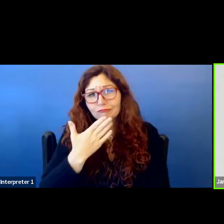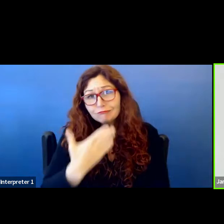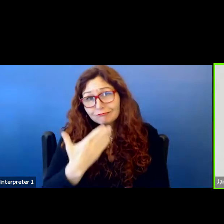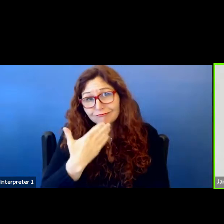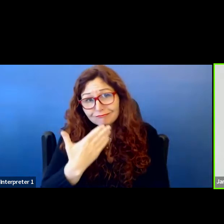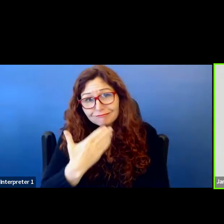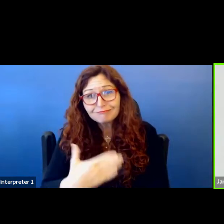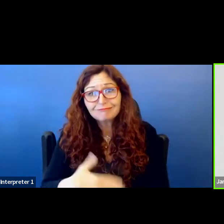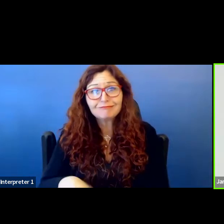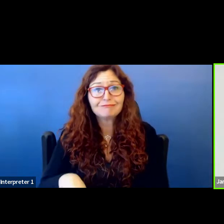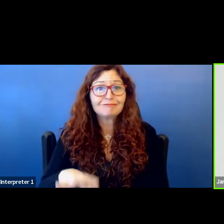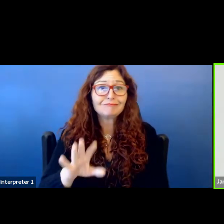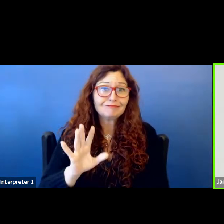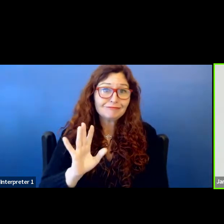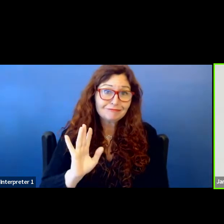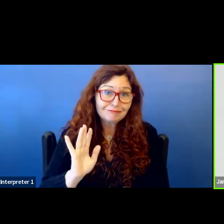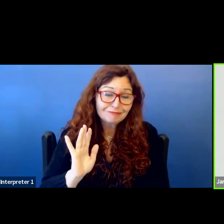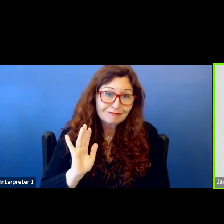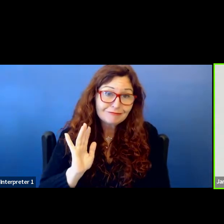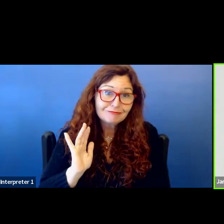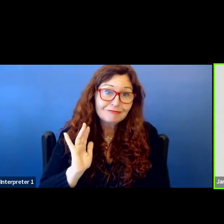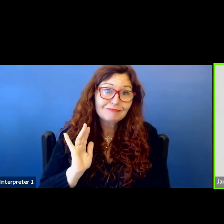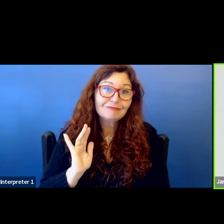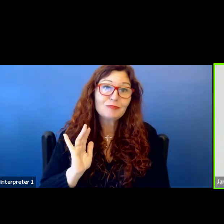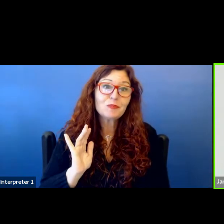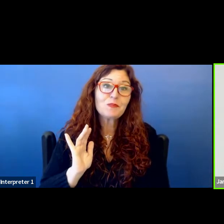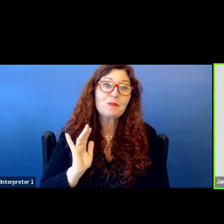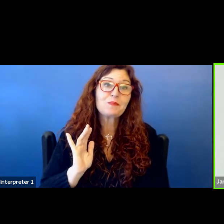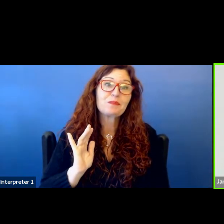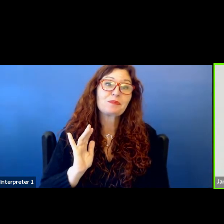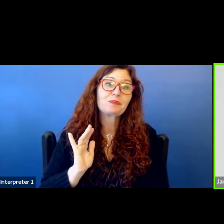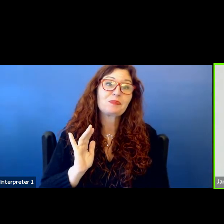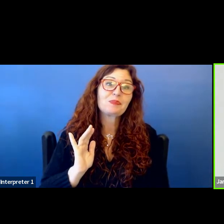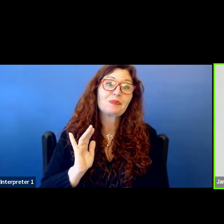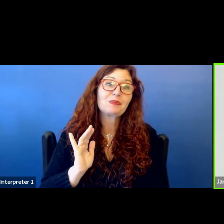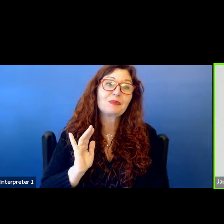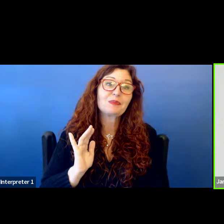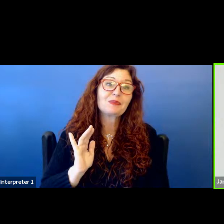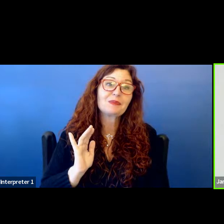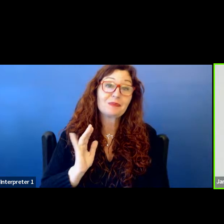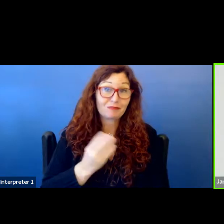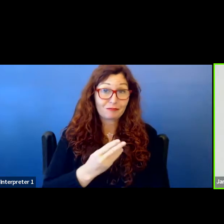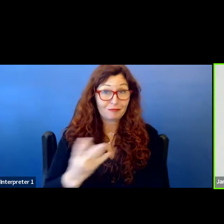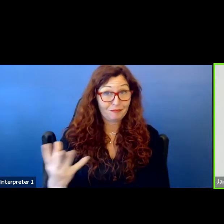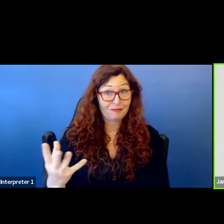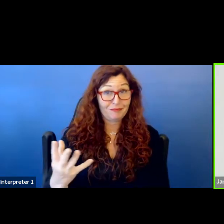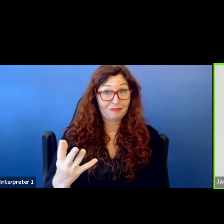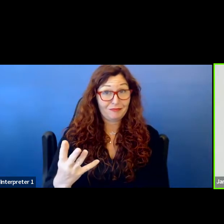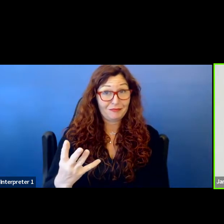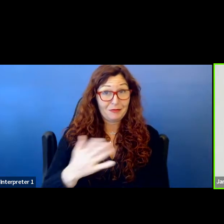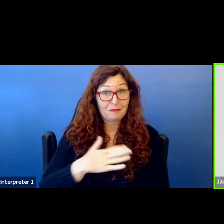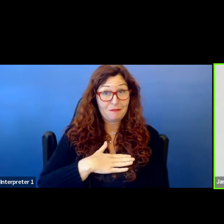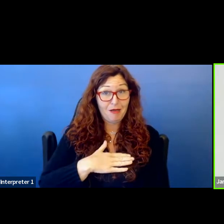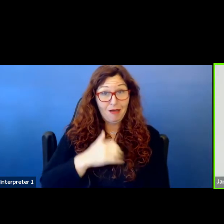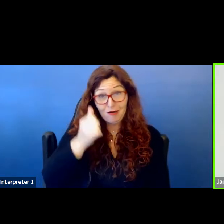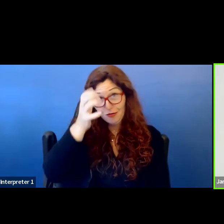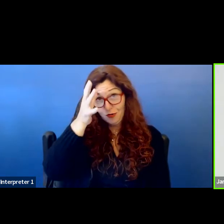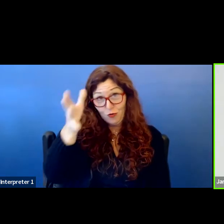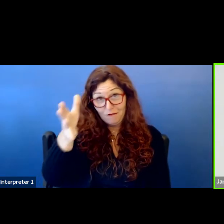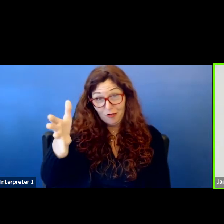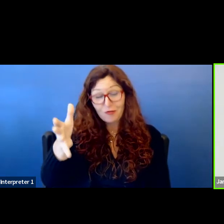disclosure following uh commissioner lucas's uh lead my one of my grandfathers was a